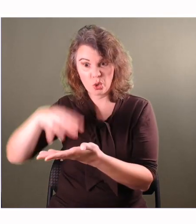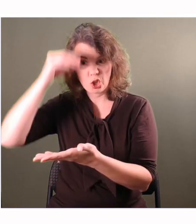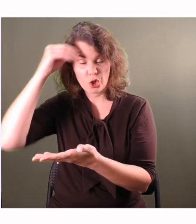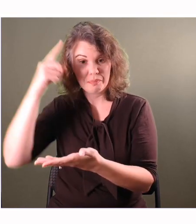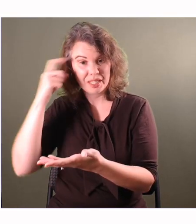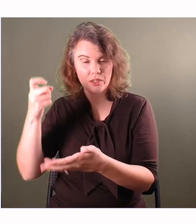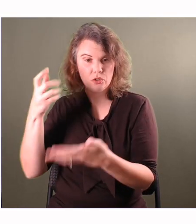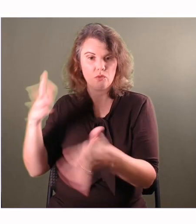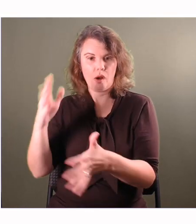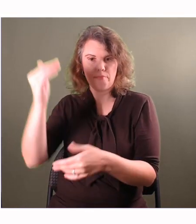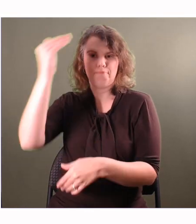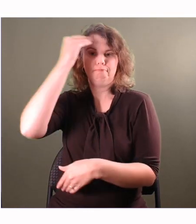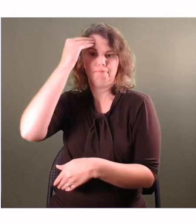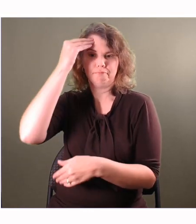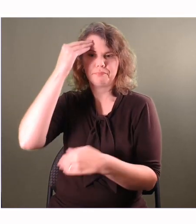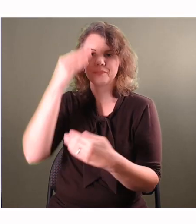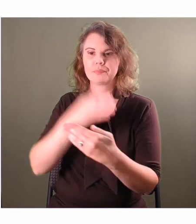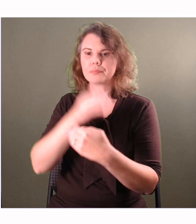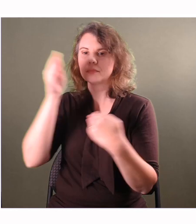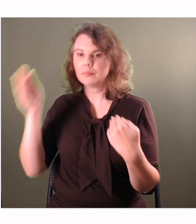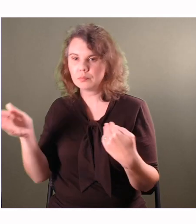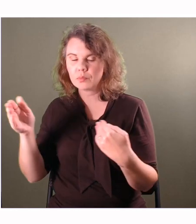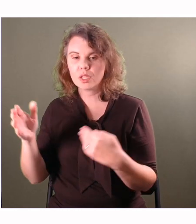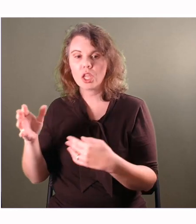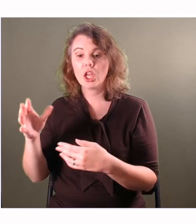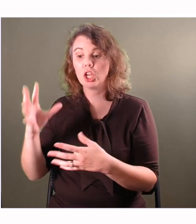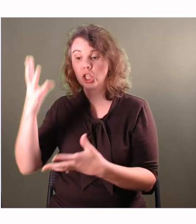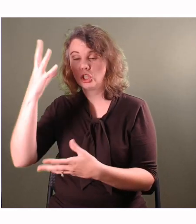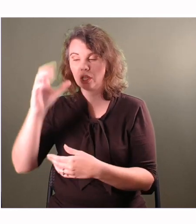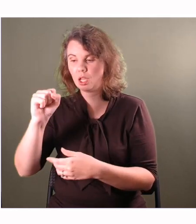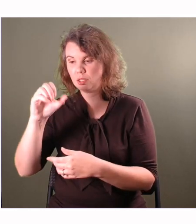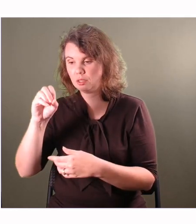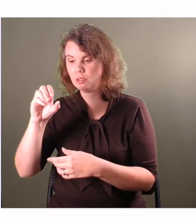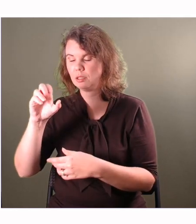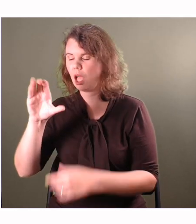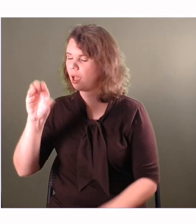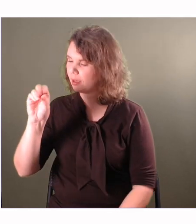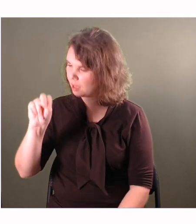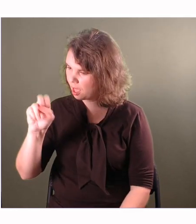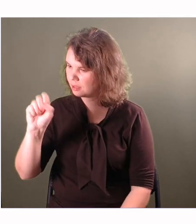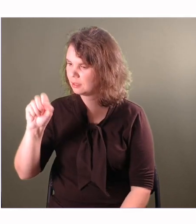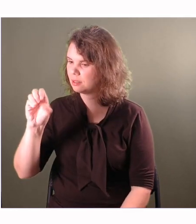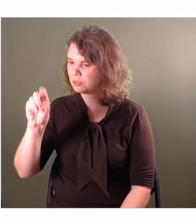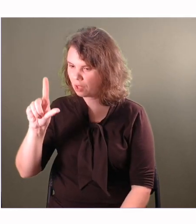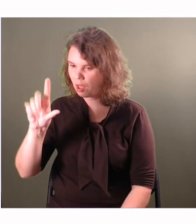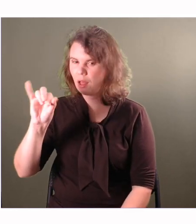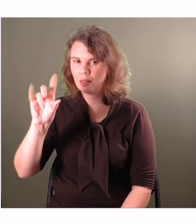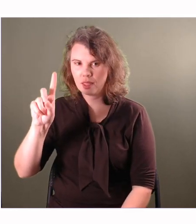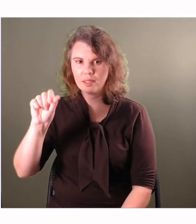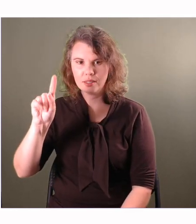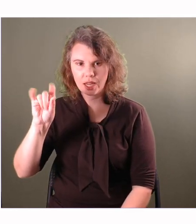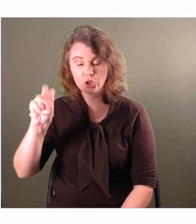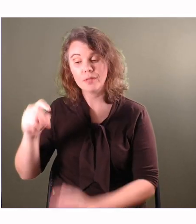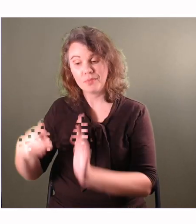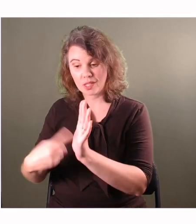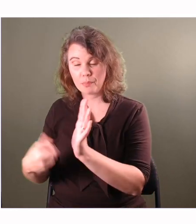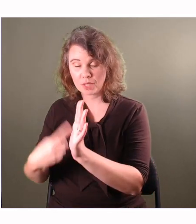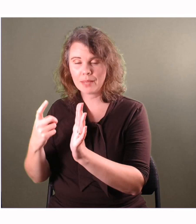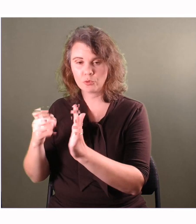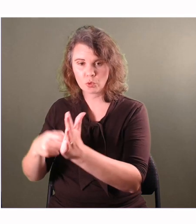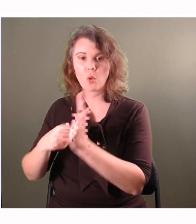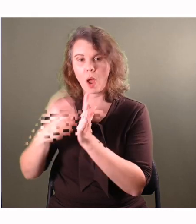similar to it. The consolidation mini-theory emphasizes that learning new second-order rules may